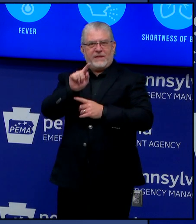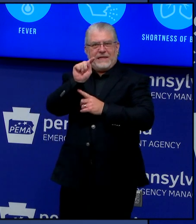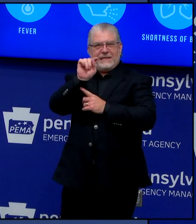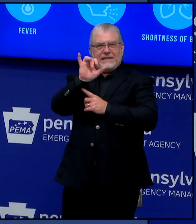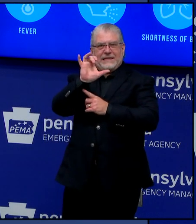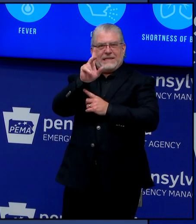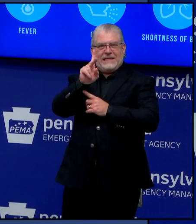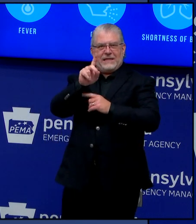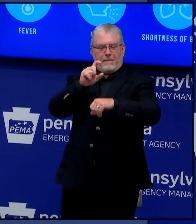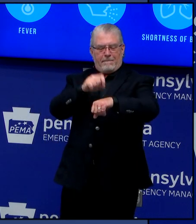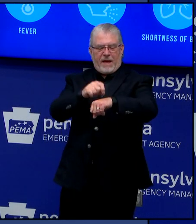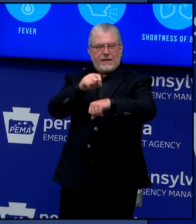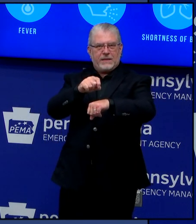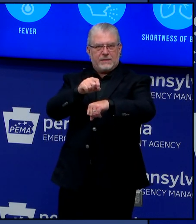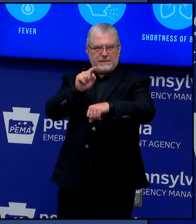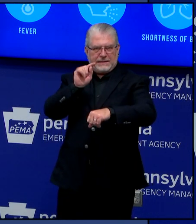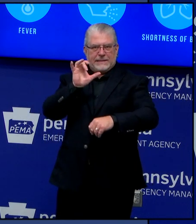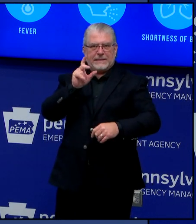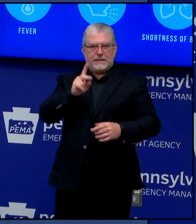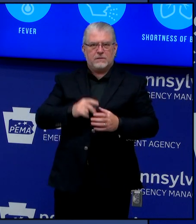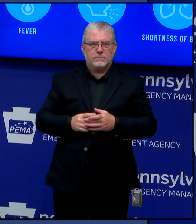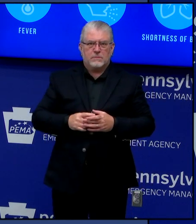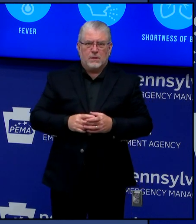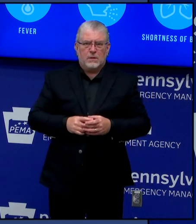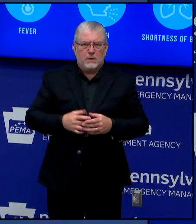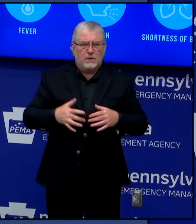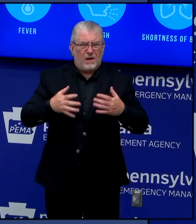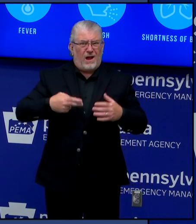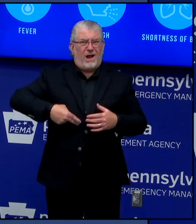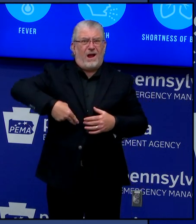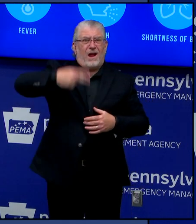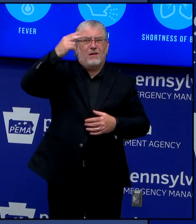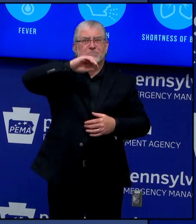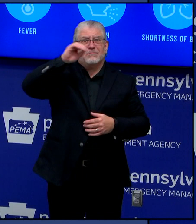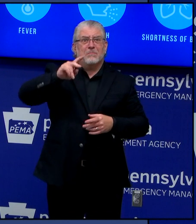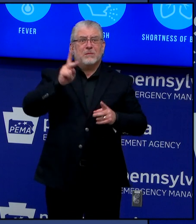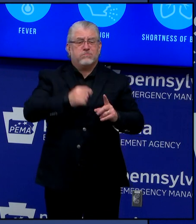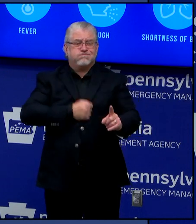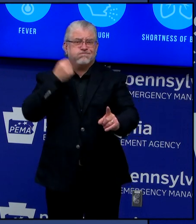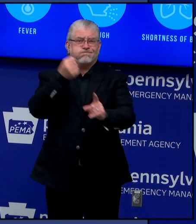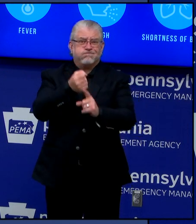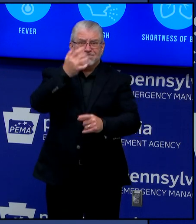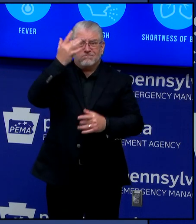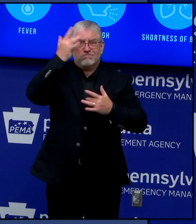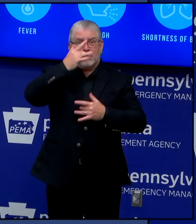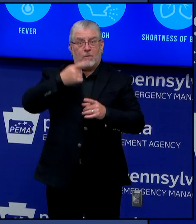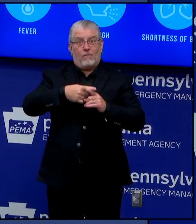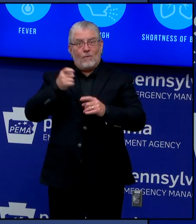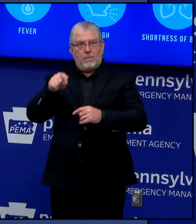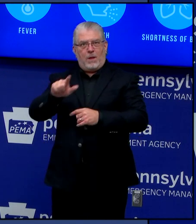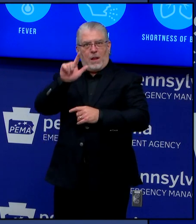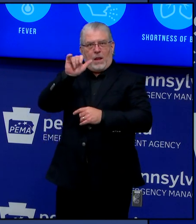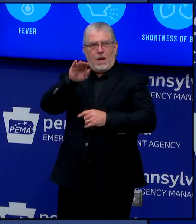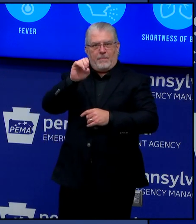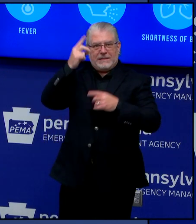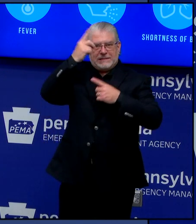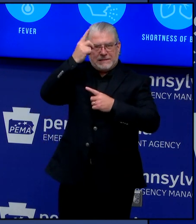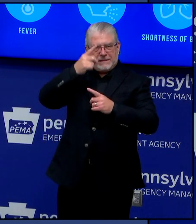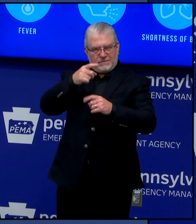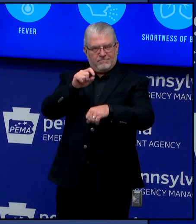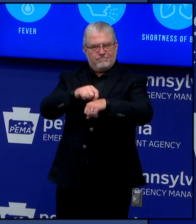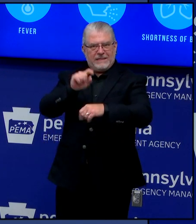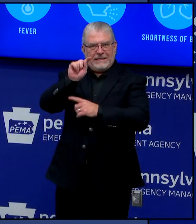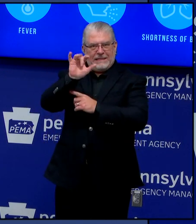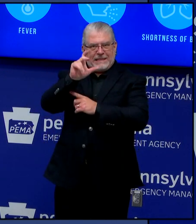nation. It's why it's so important to protect yourself, your family, and even your pets from tick bites when you are